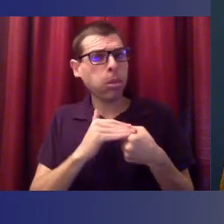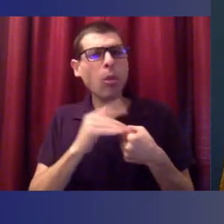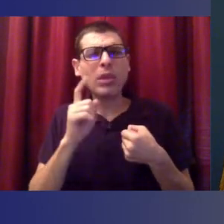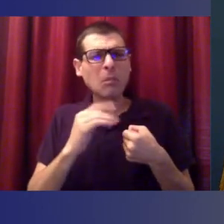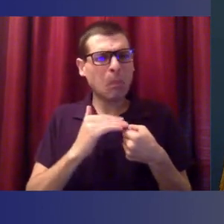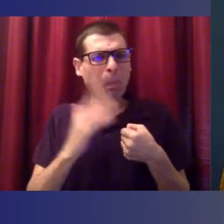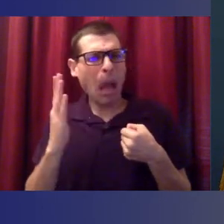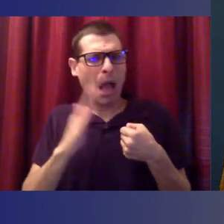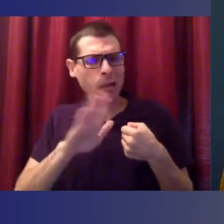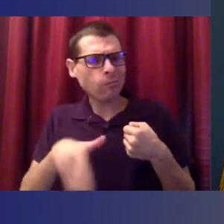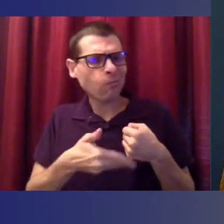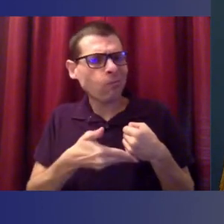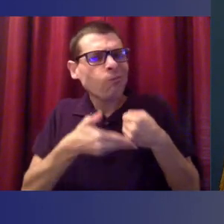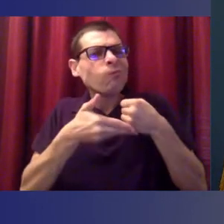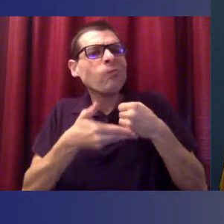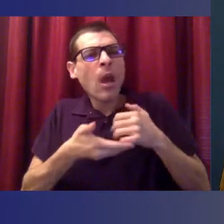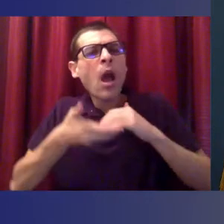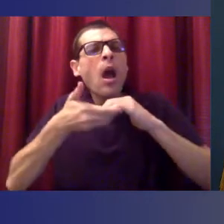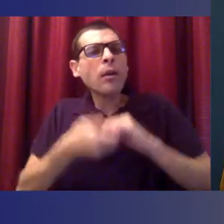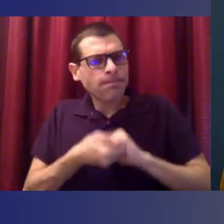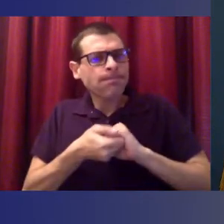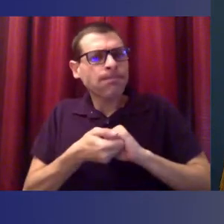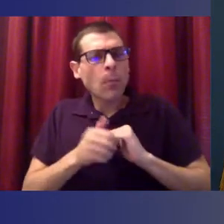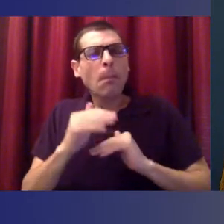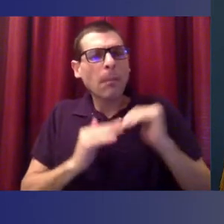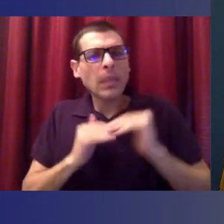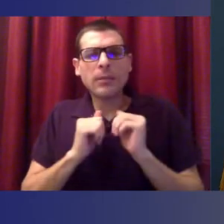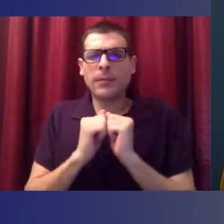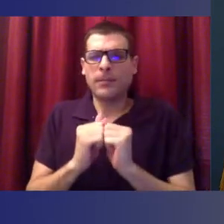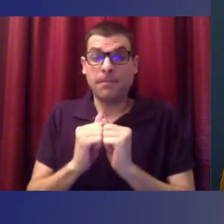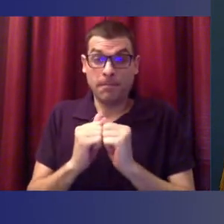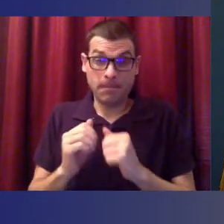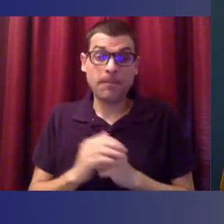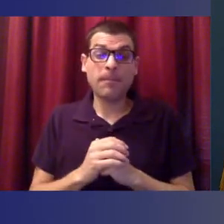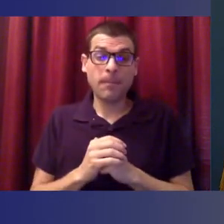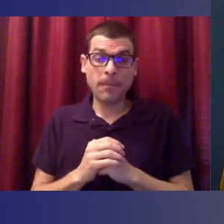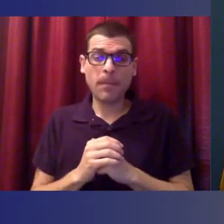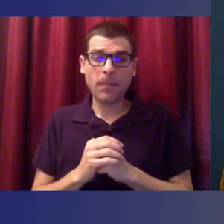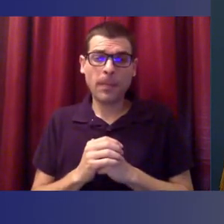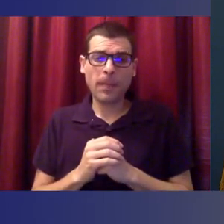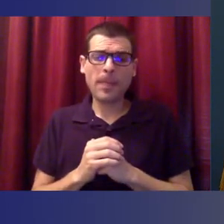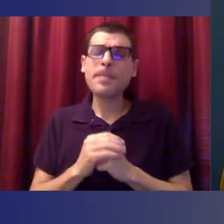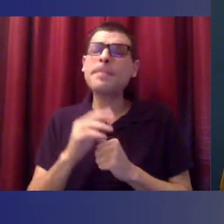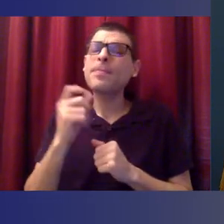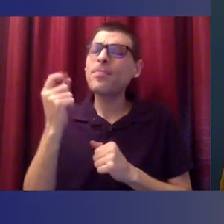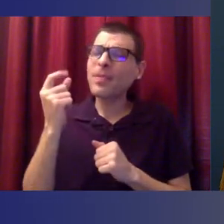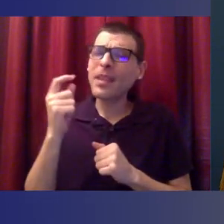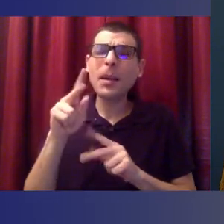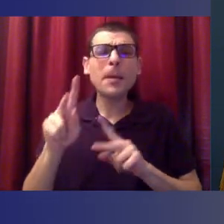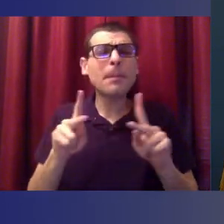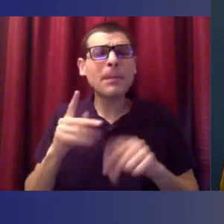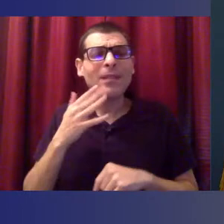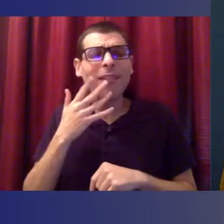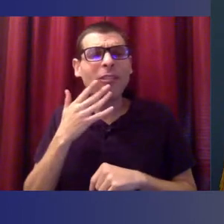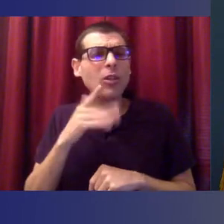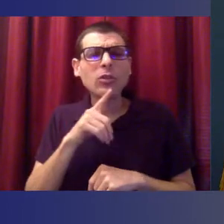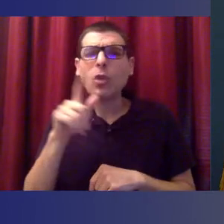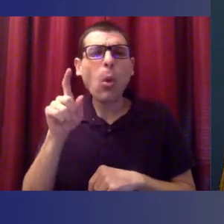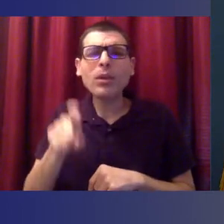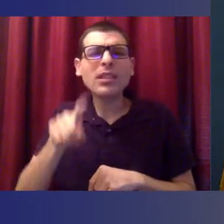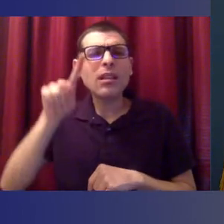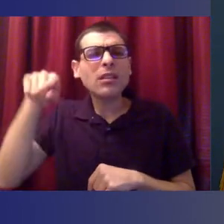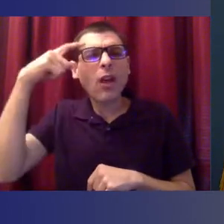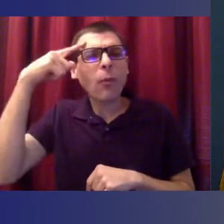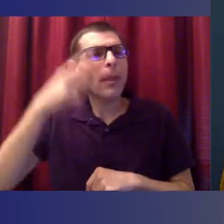of inequities and injustice. And at the same time, communities of color do not need the county to tell them what's